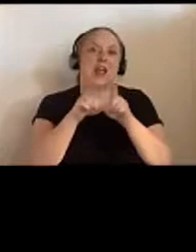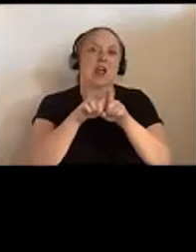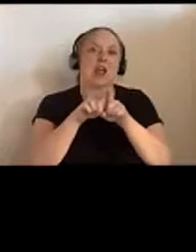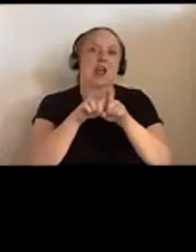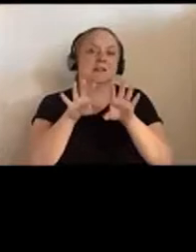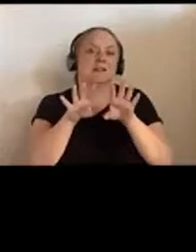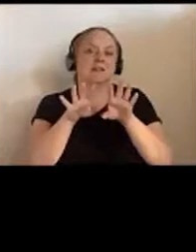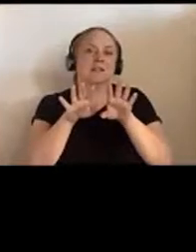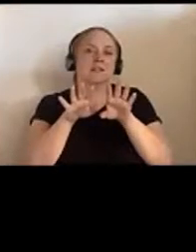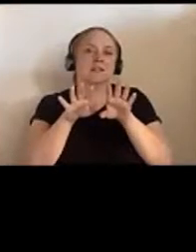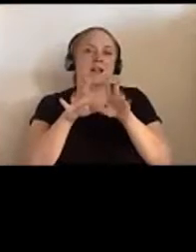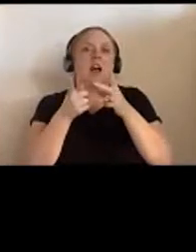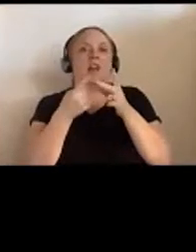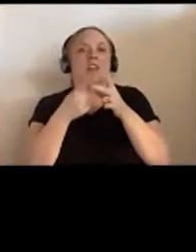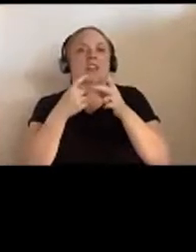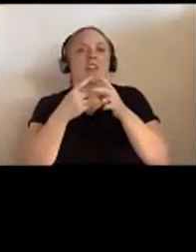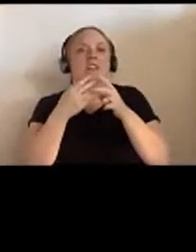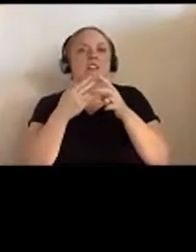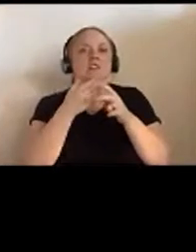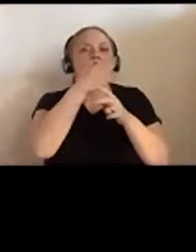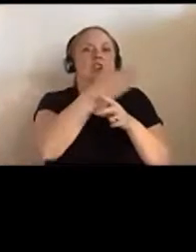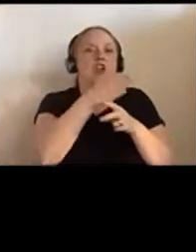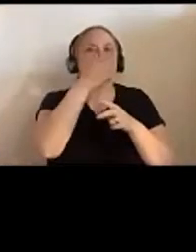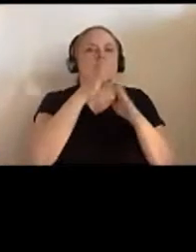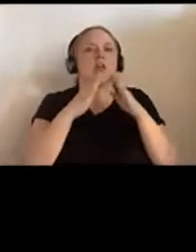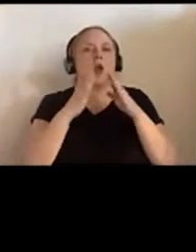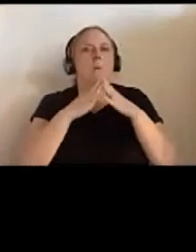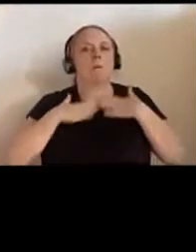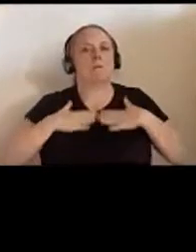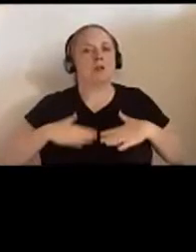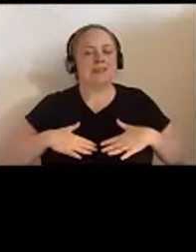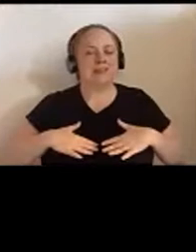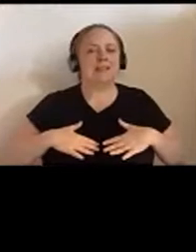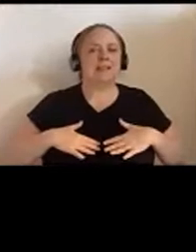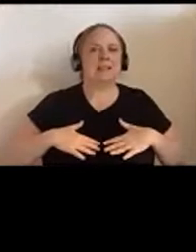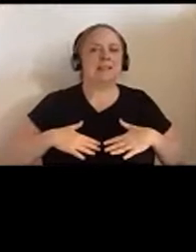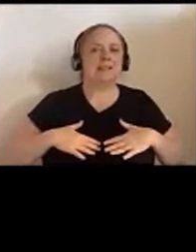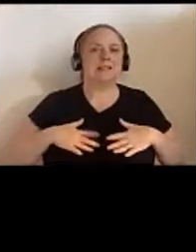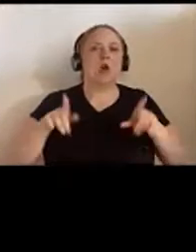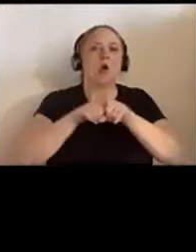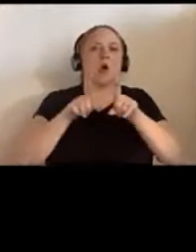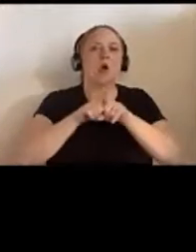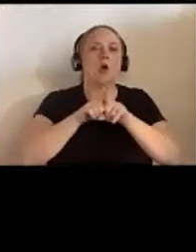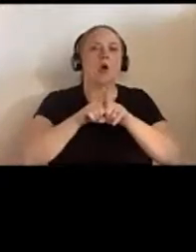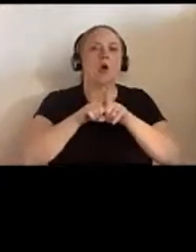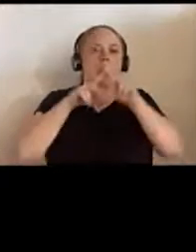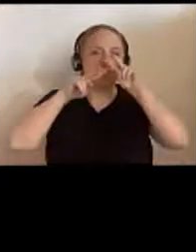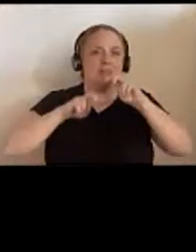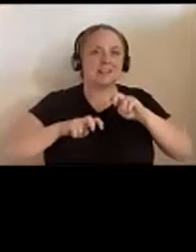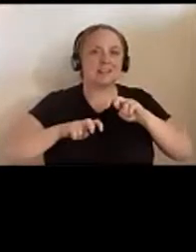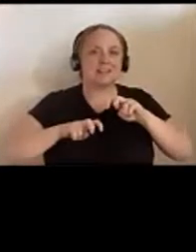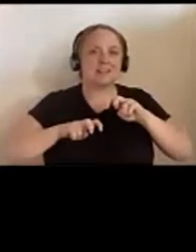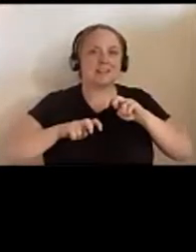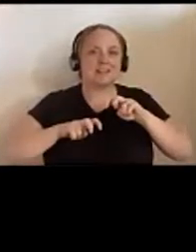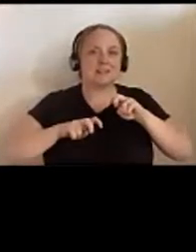notion of the journey, these notions of home and the body, is also the research